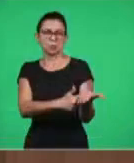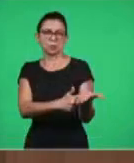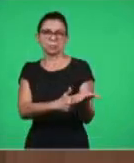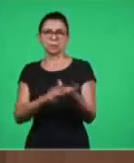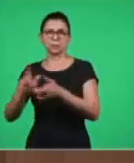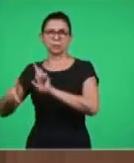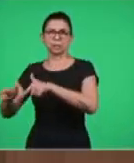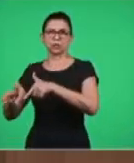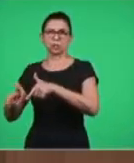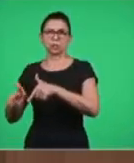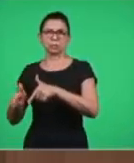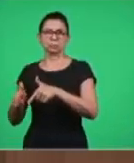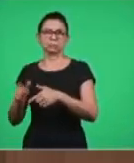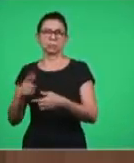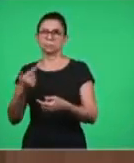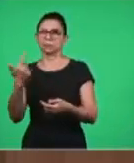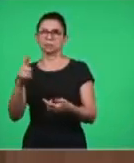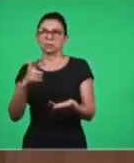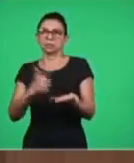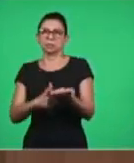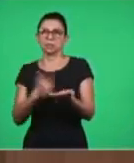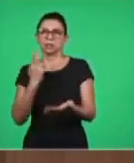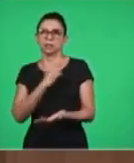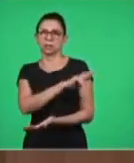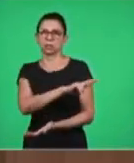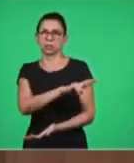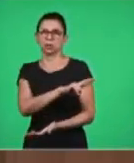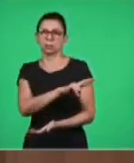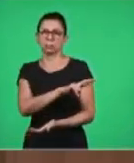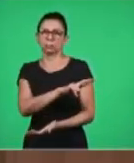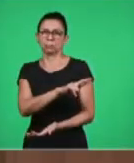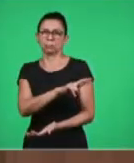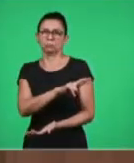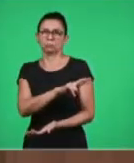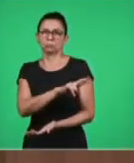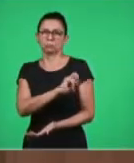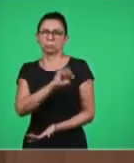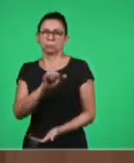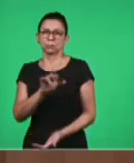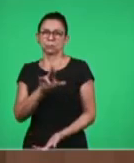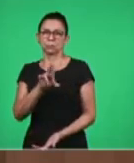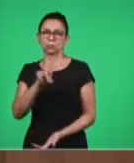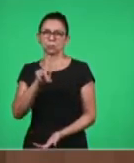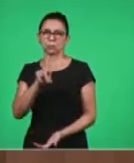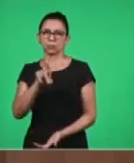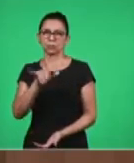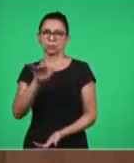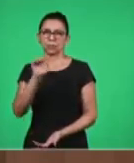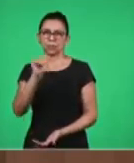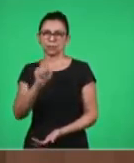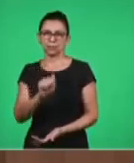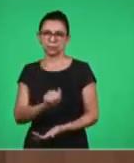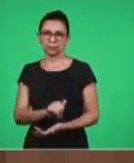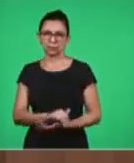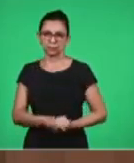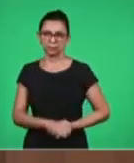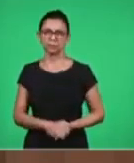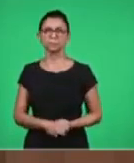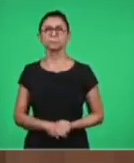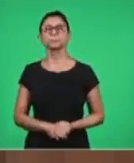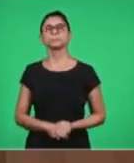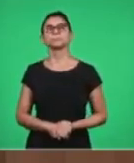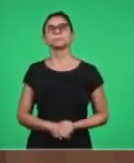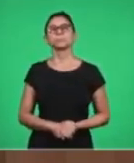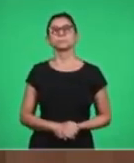religião judaica, mas... They have no commitment with Israel, but now salvation came for the ones who